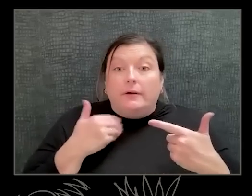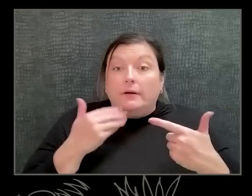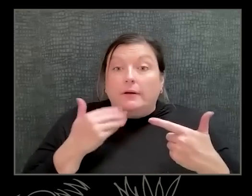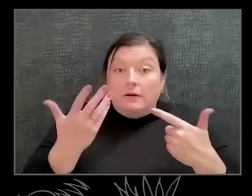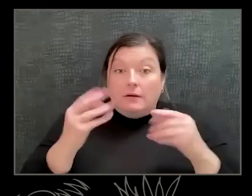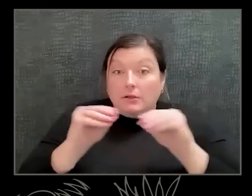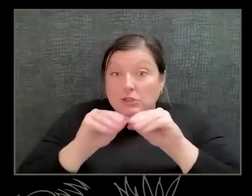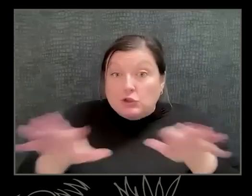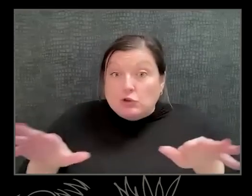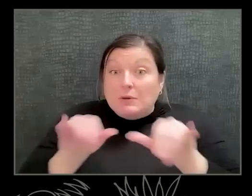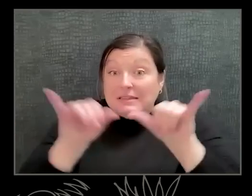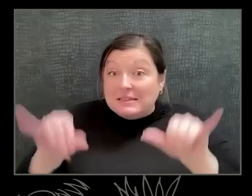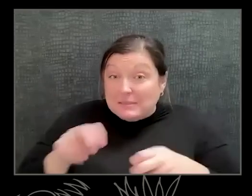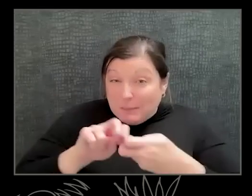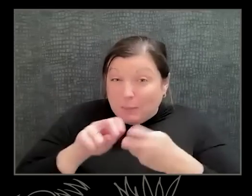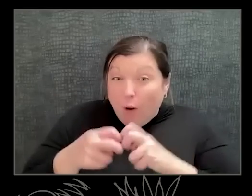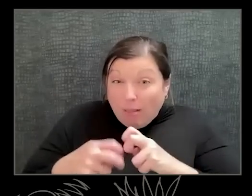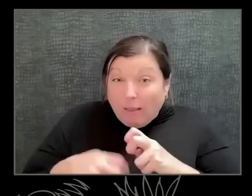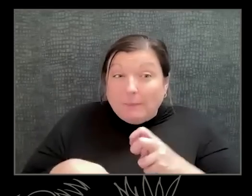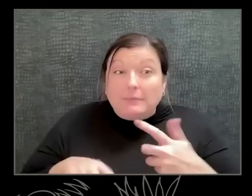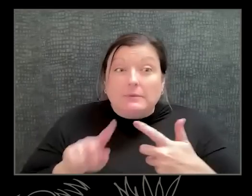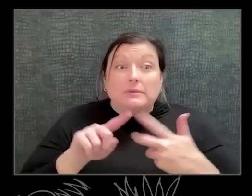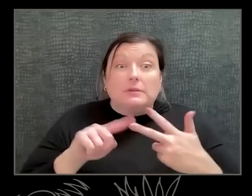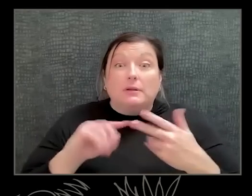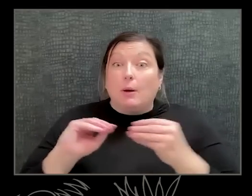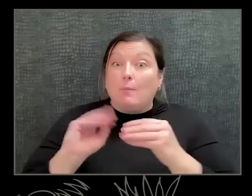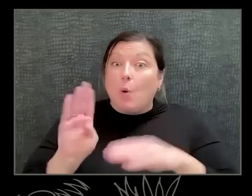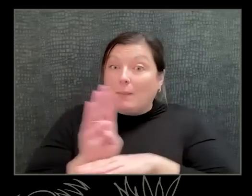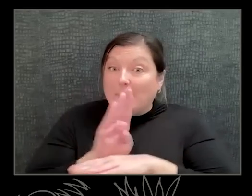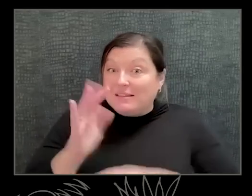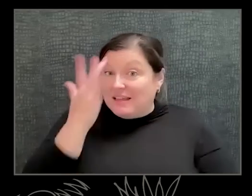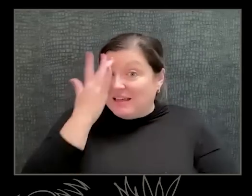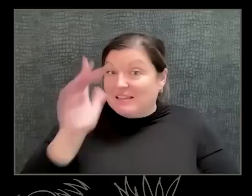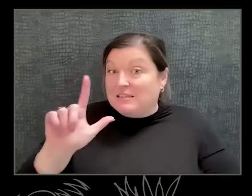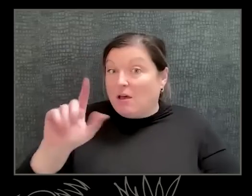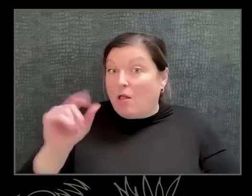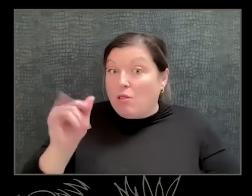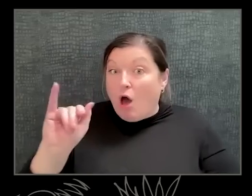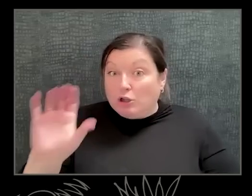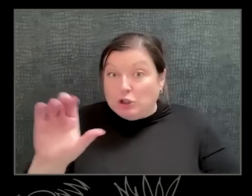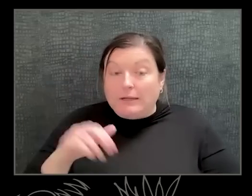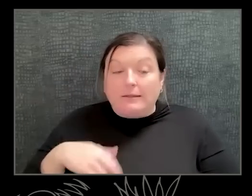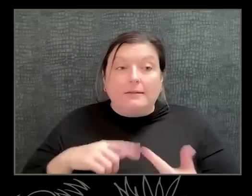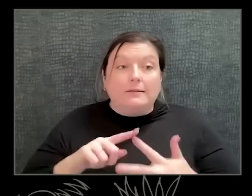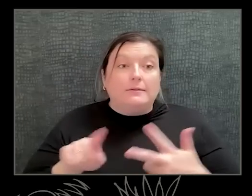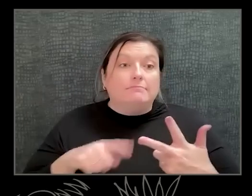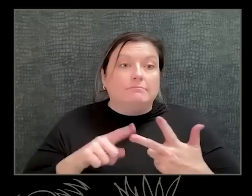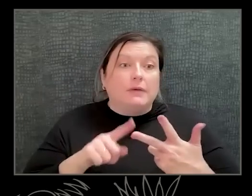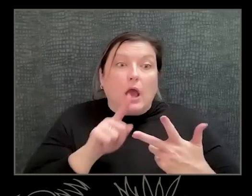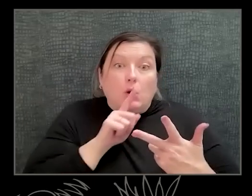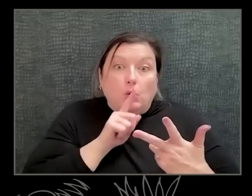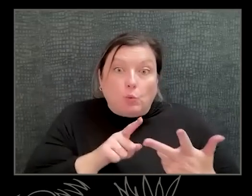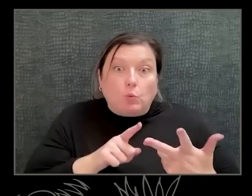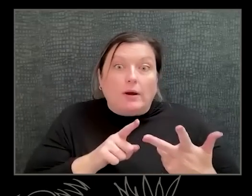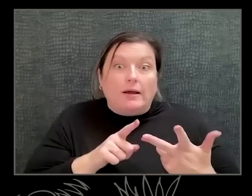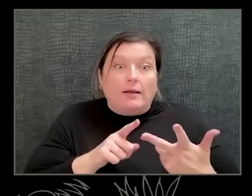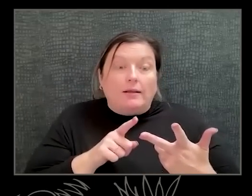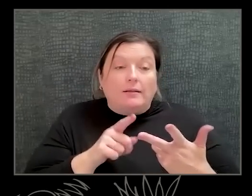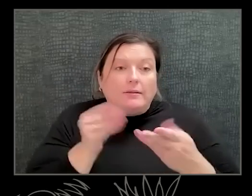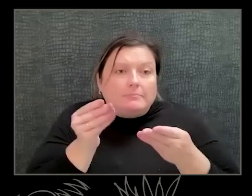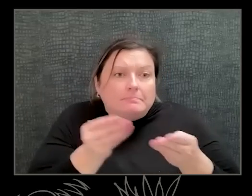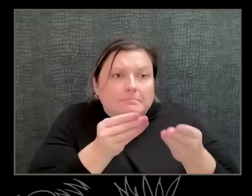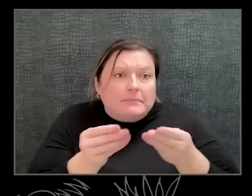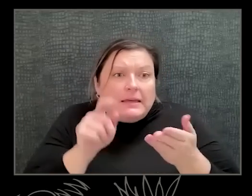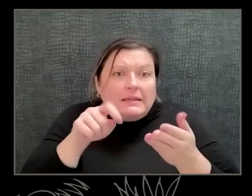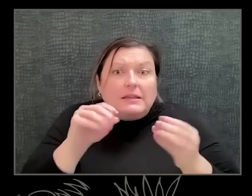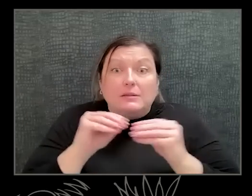distributed system problems, more business logic, and it just necessitates more care about how we